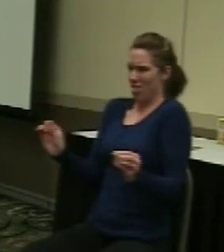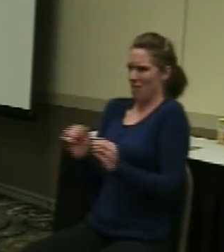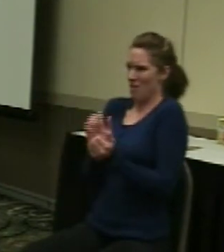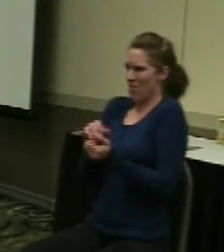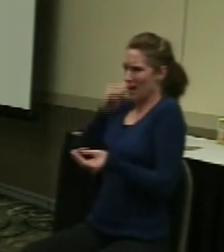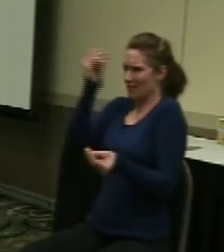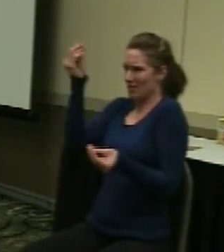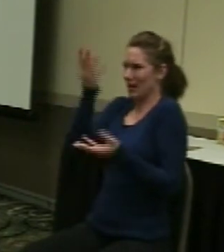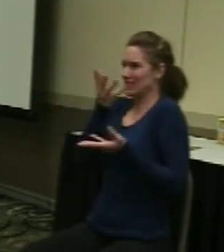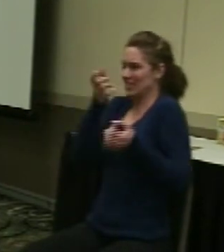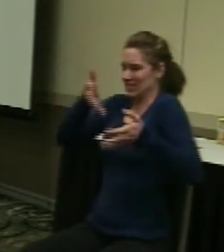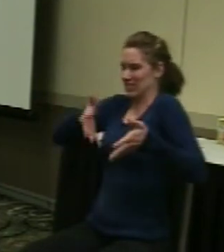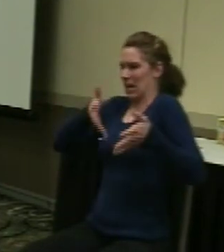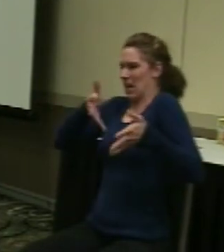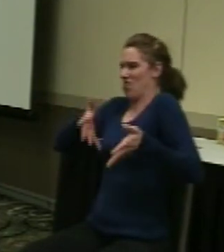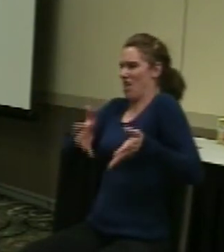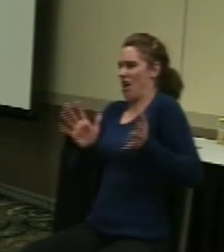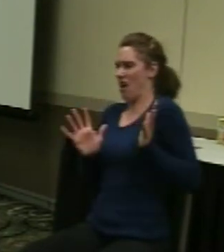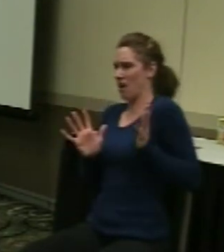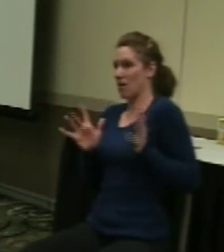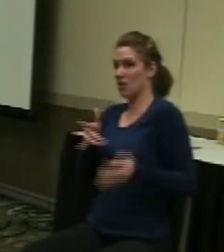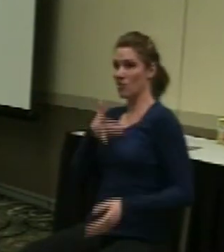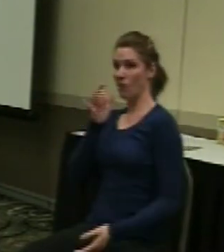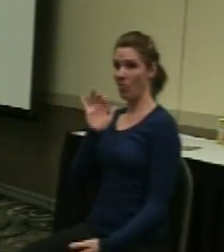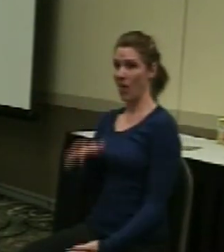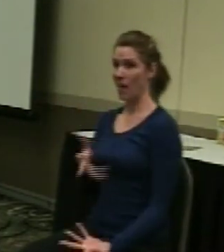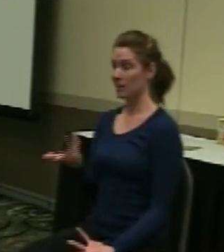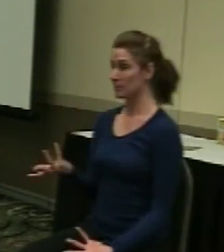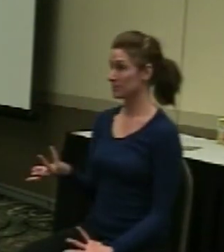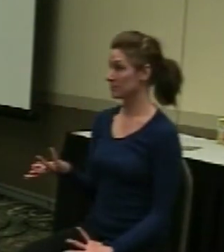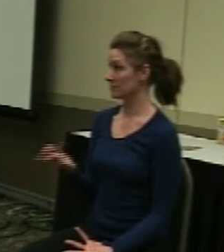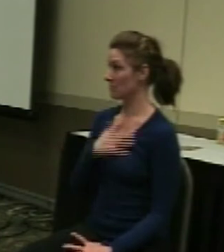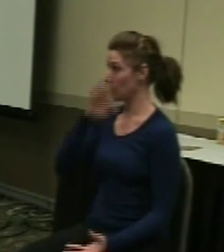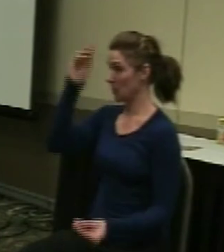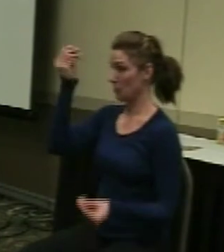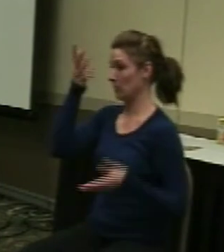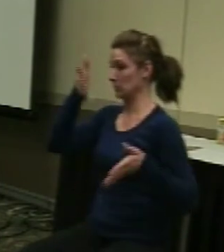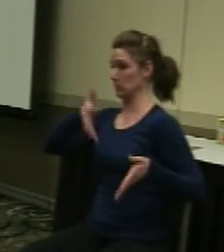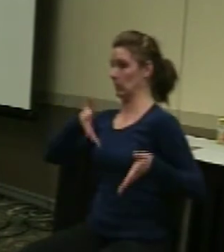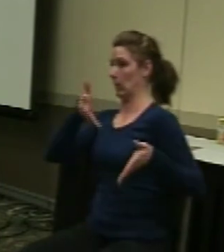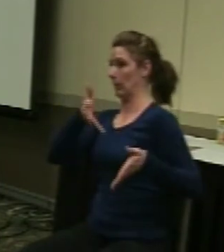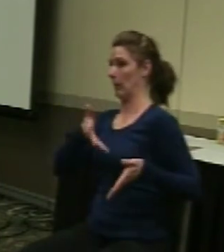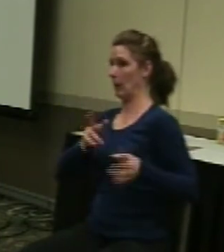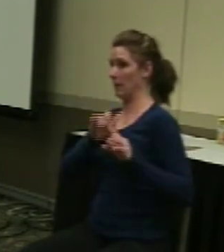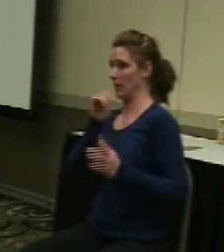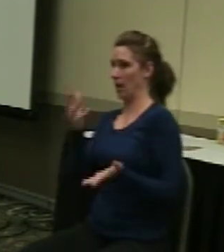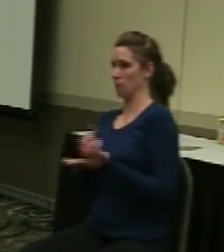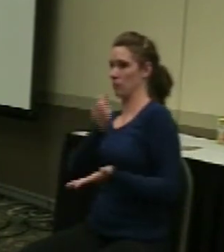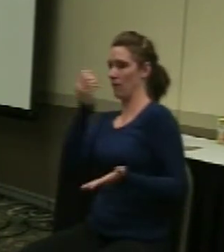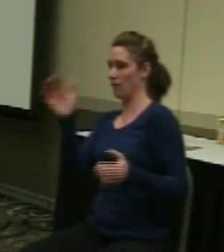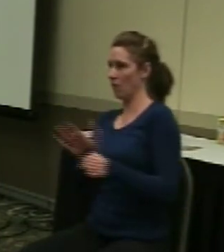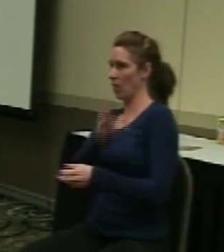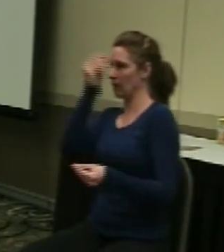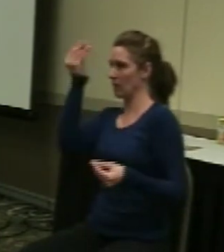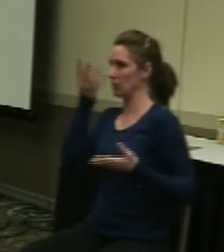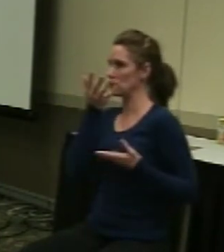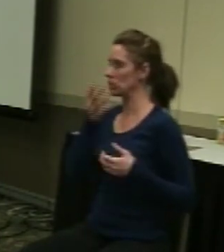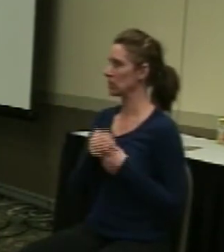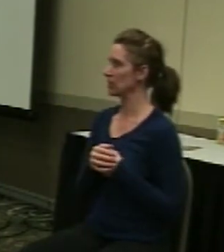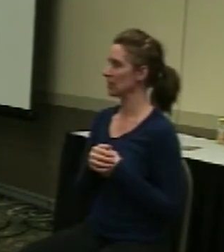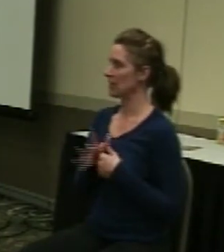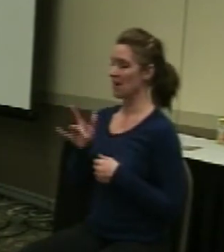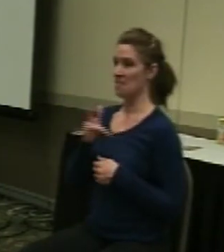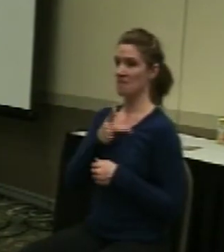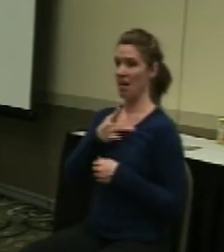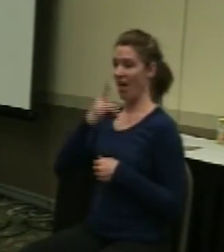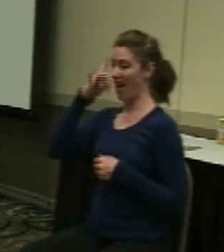do enough with it? Do you feel like that? Anybody? You do a little bit? Does anybody feel like, I think I have a